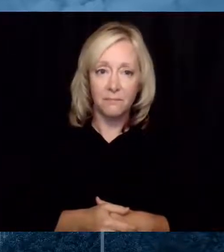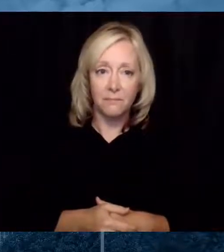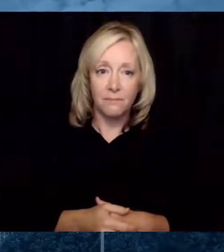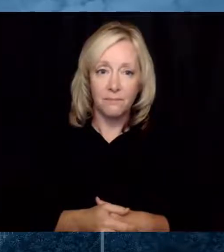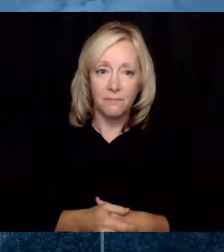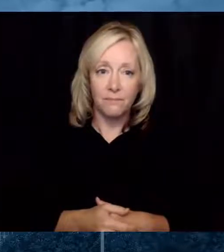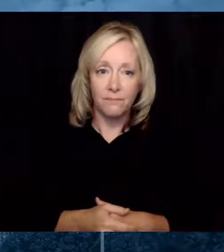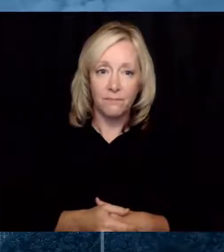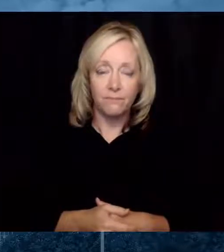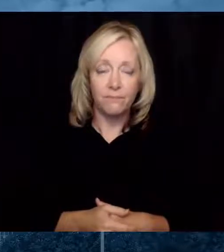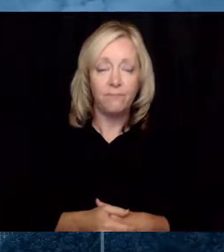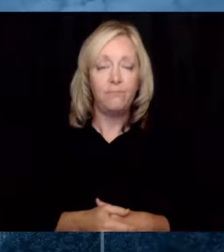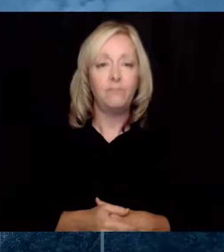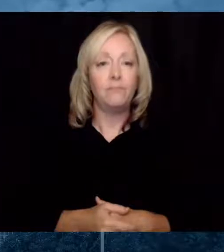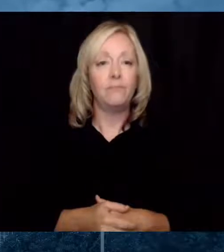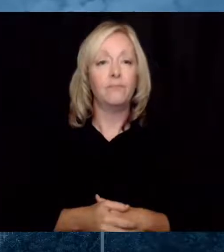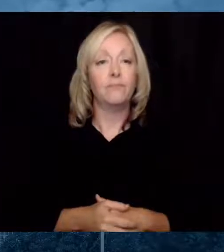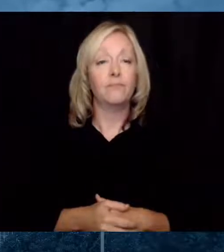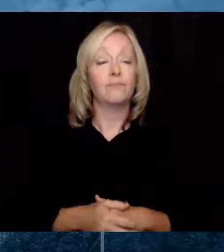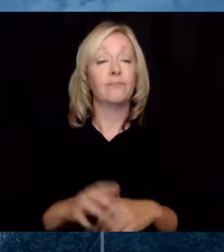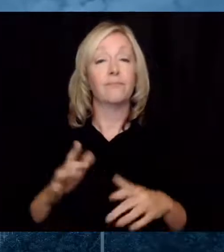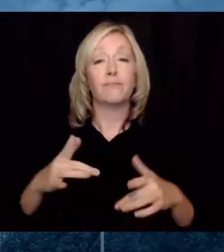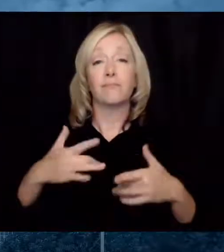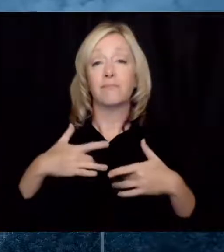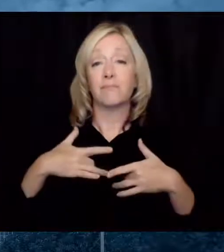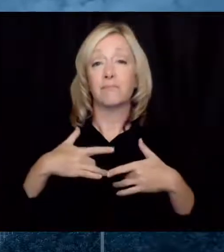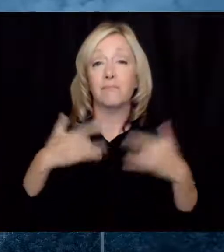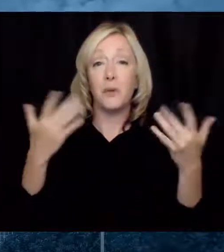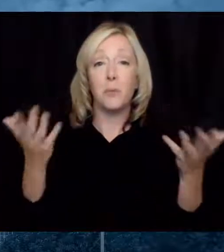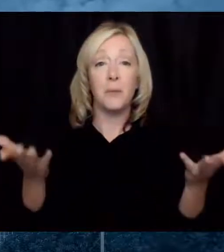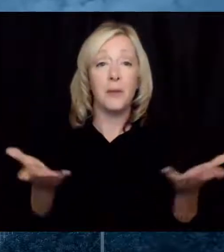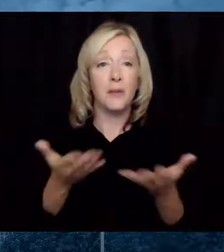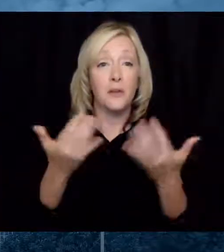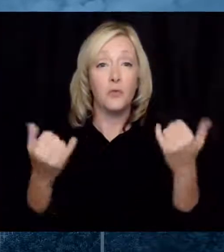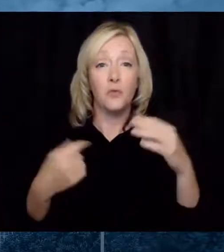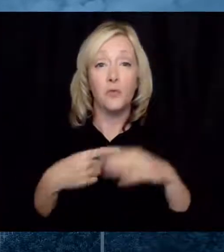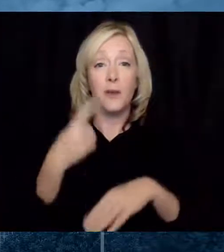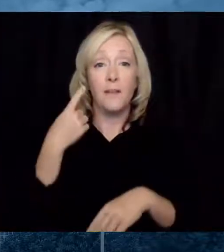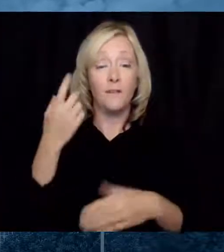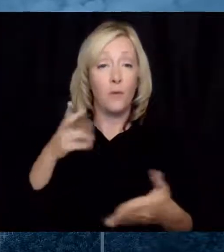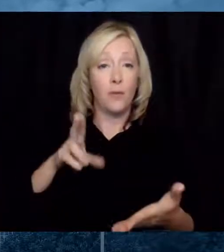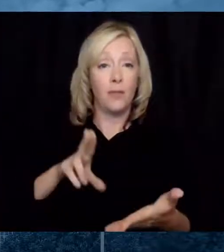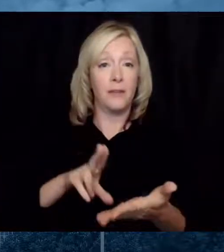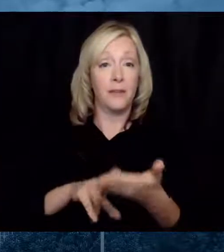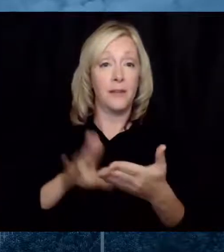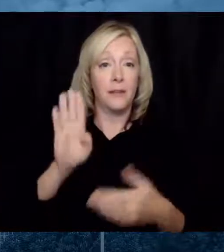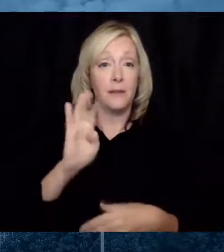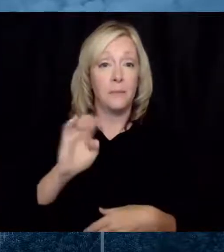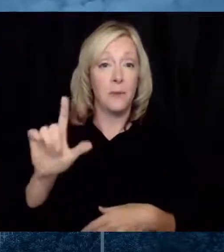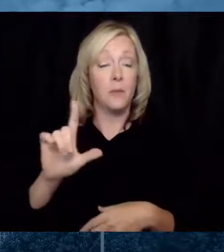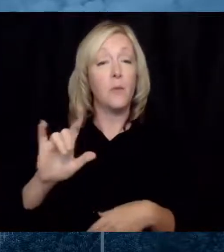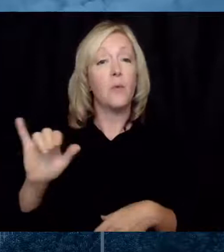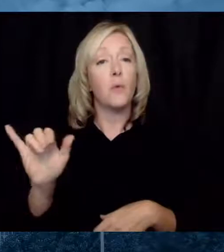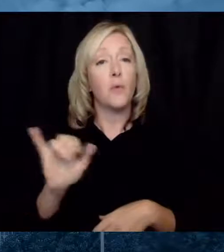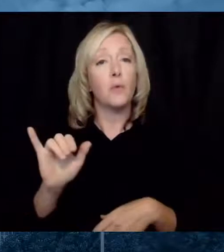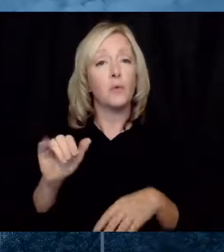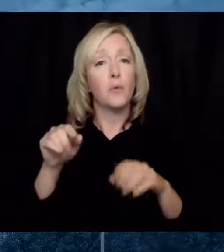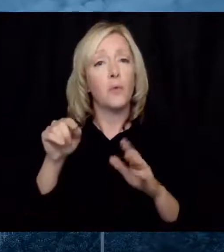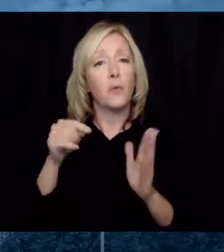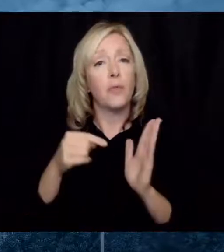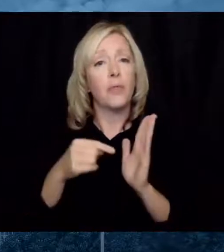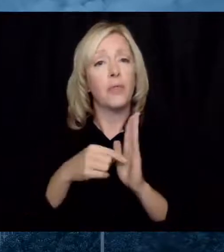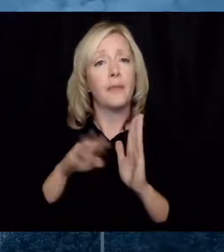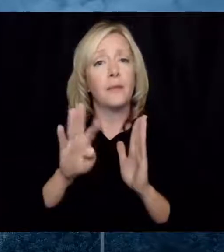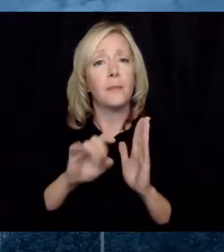I'm very excited to be here today for this signing, and also that this bill signing will